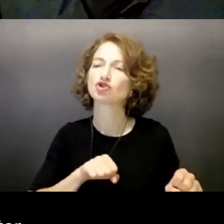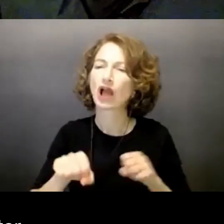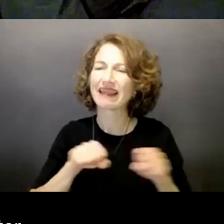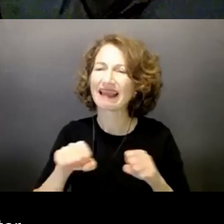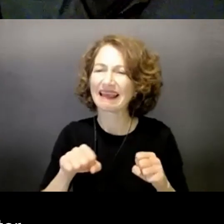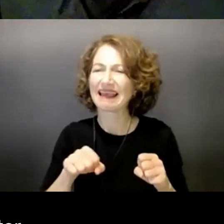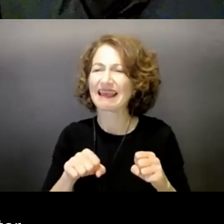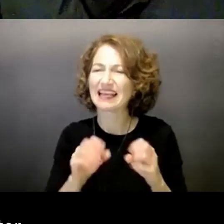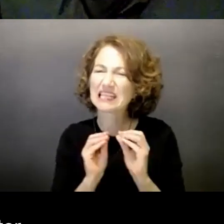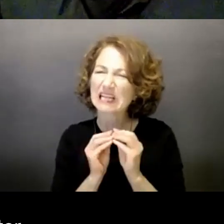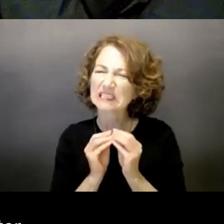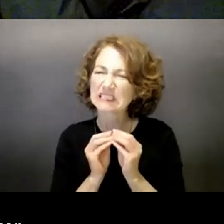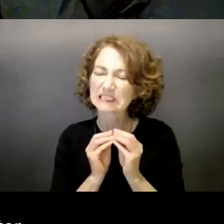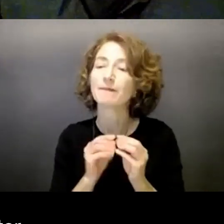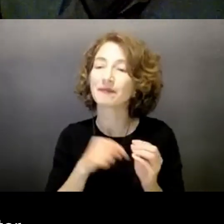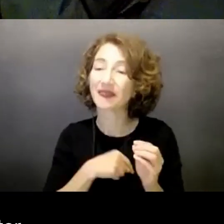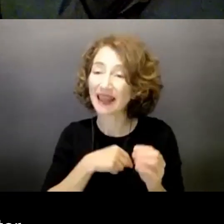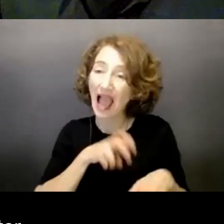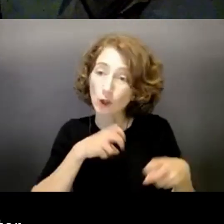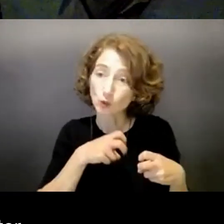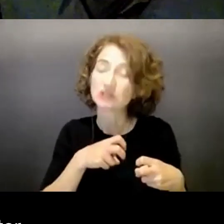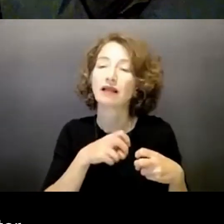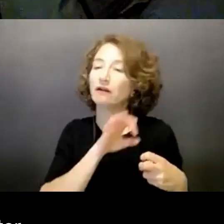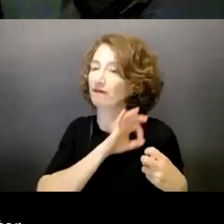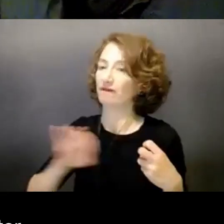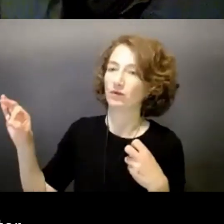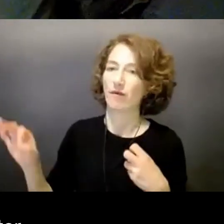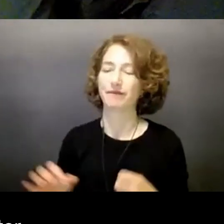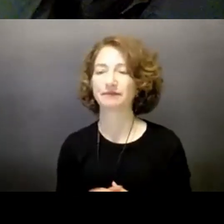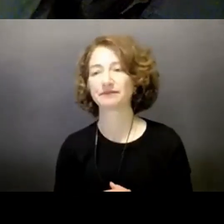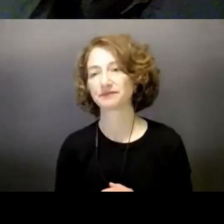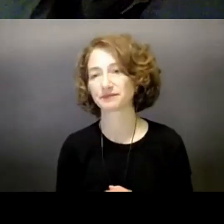my own privilege in these situations.